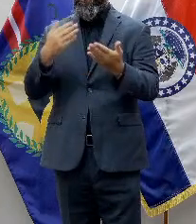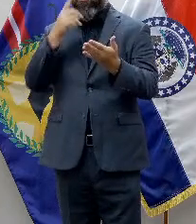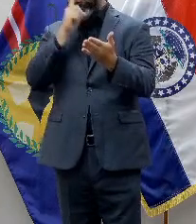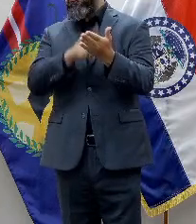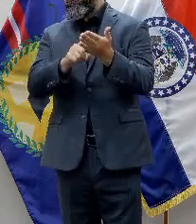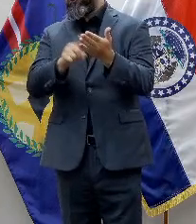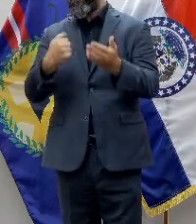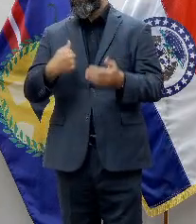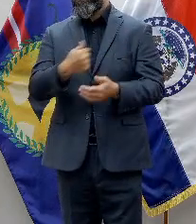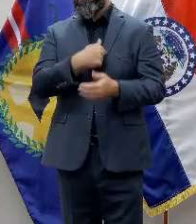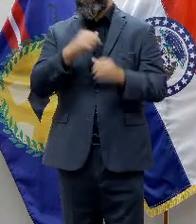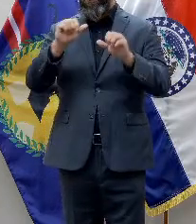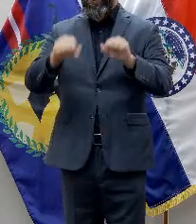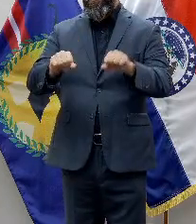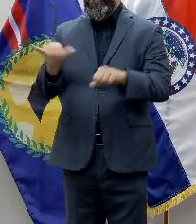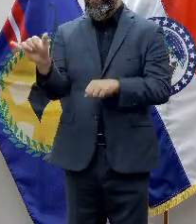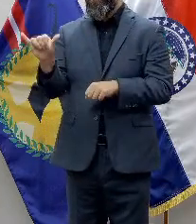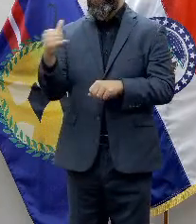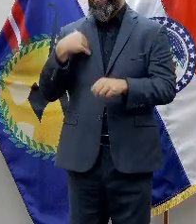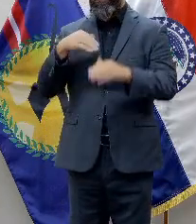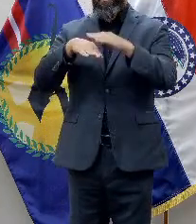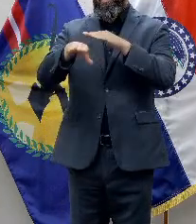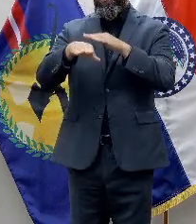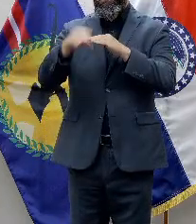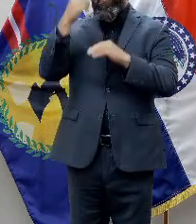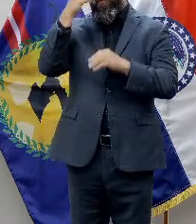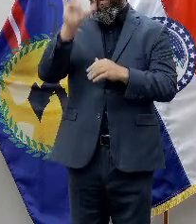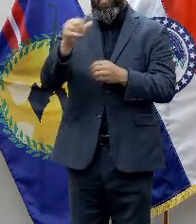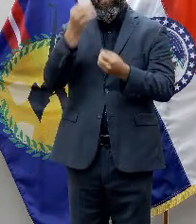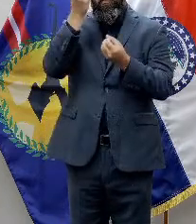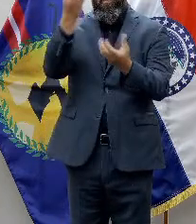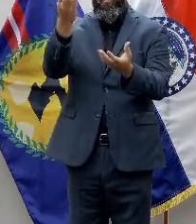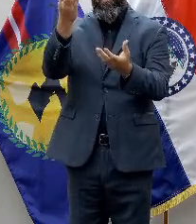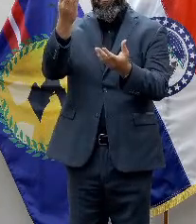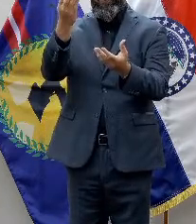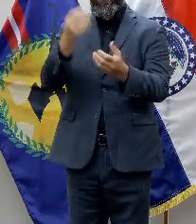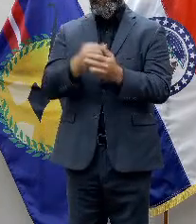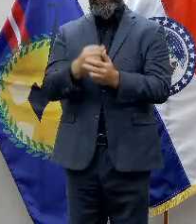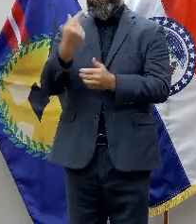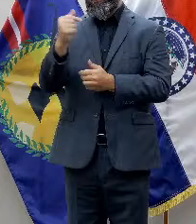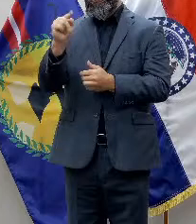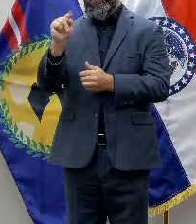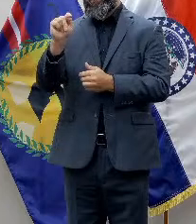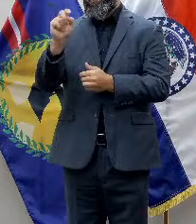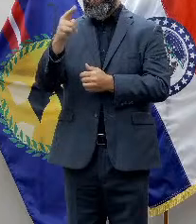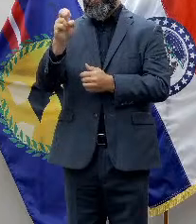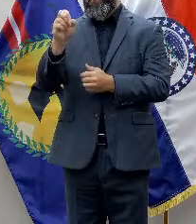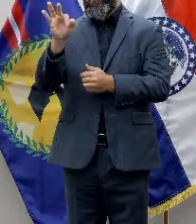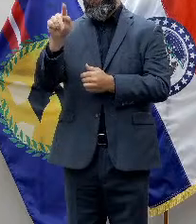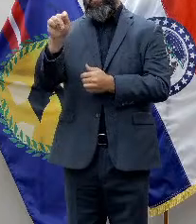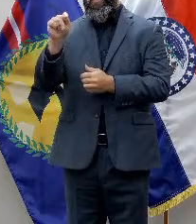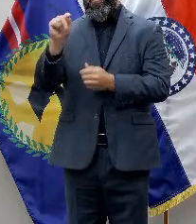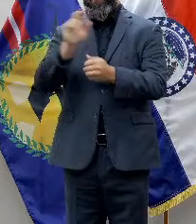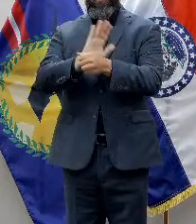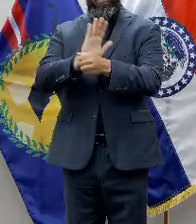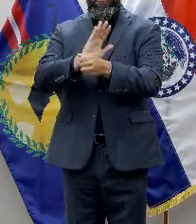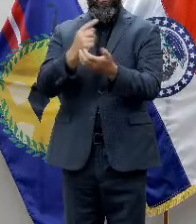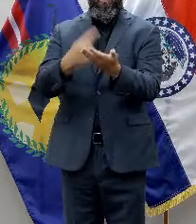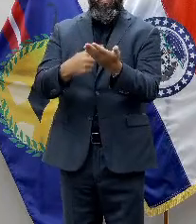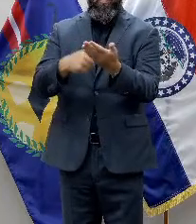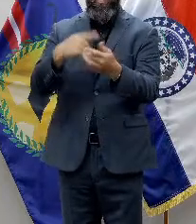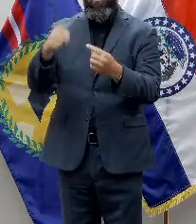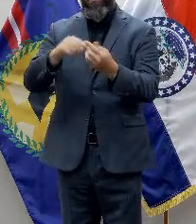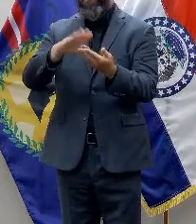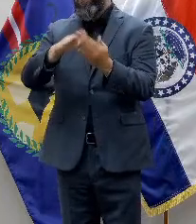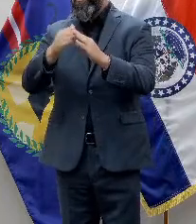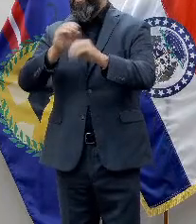up so that you can also have accessibility to that information. The Get the Facts videos that we talked about in terms of those community